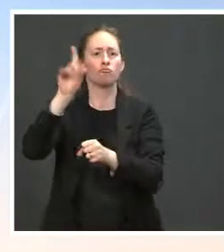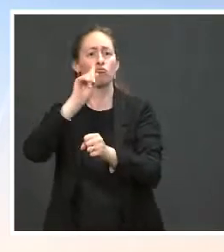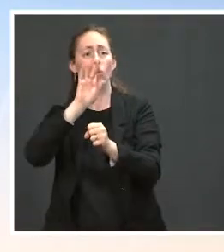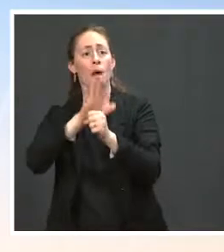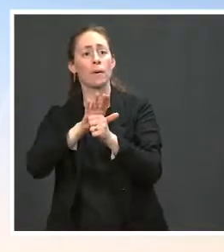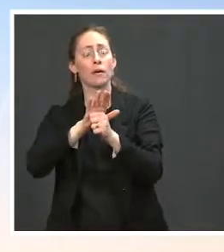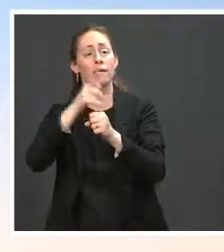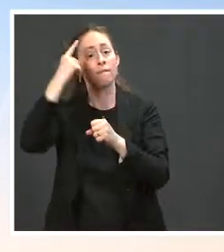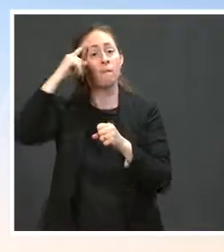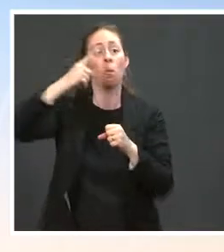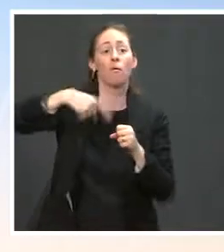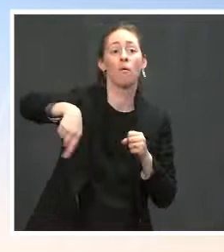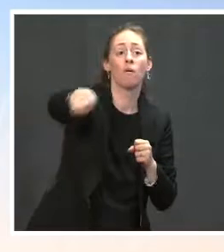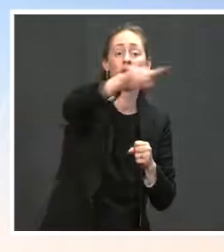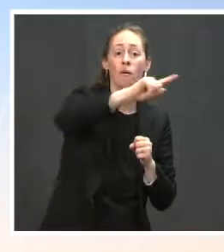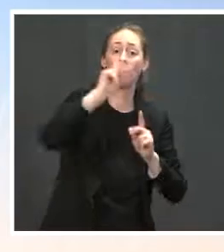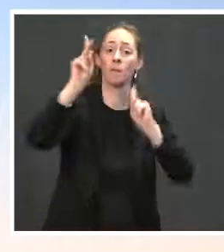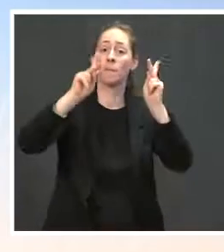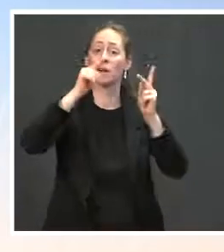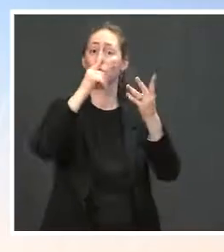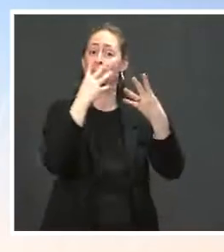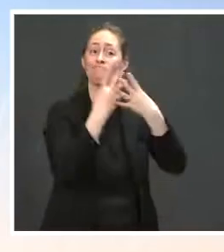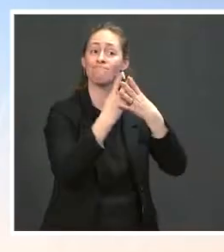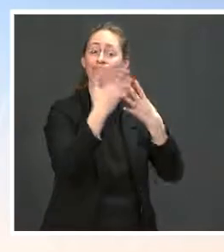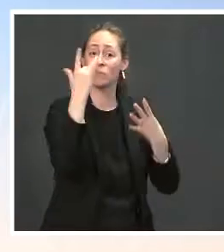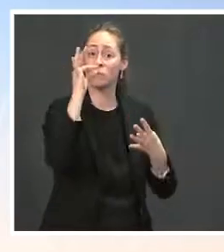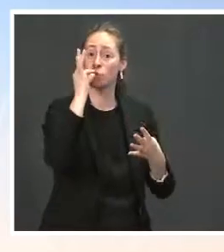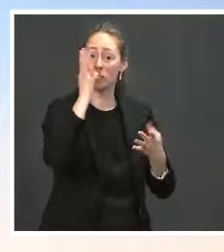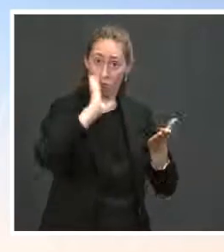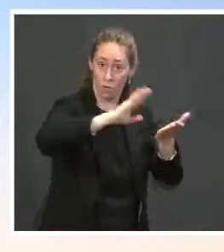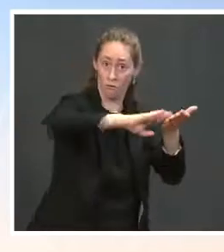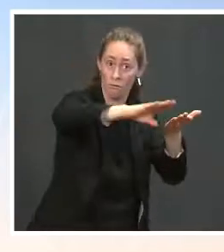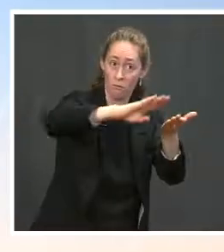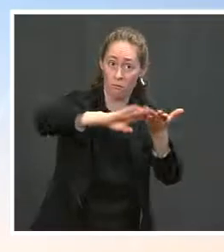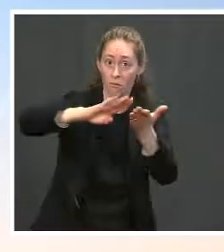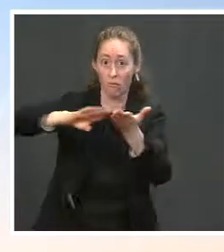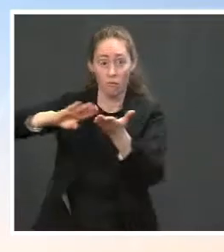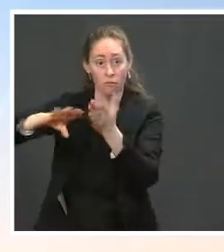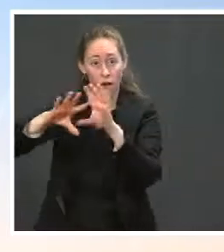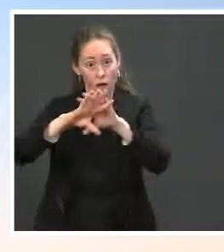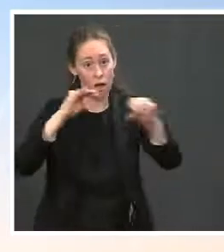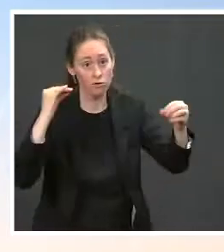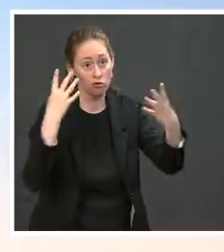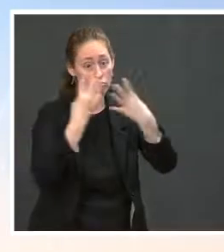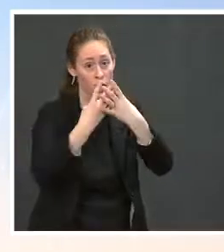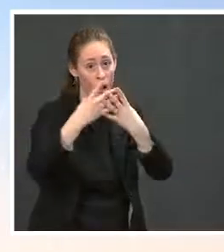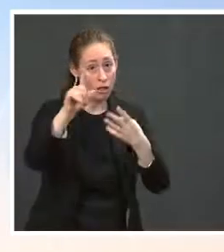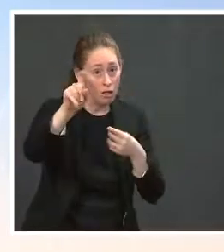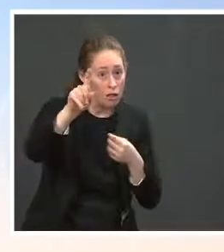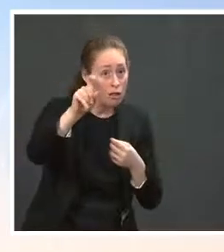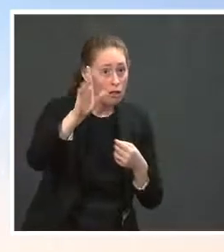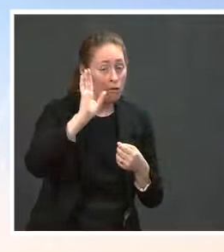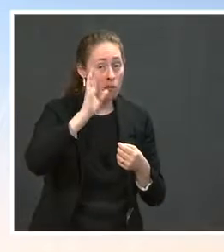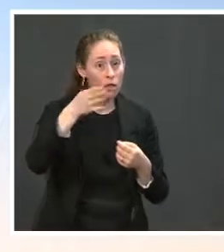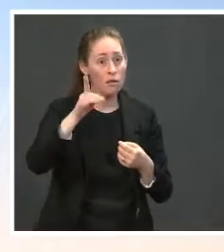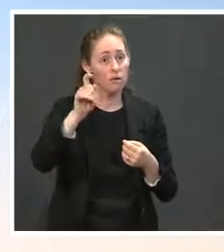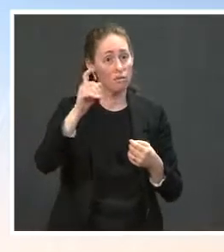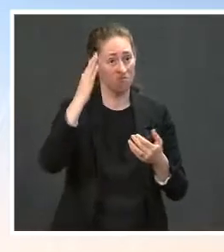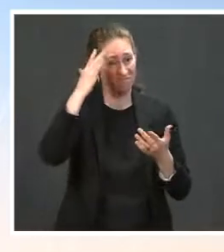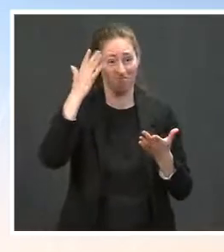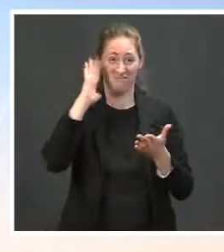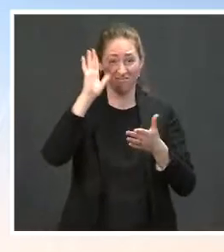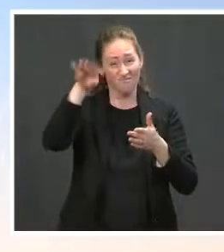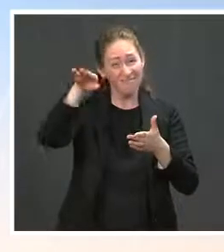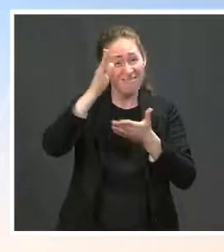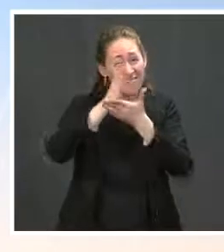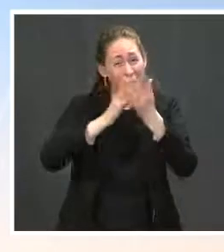People are skeptical that he will. President Biden is personally responsible for sending some people to prison for life for marijuana under his 1994 crime bill. And